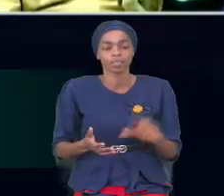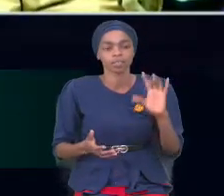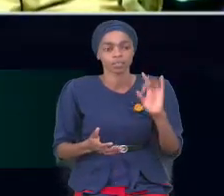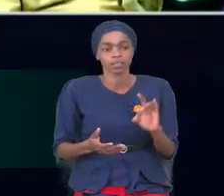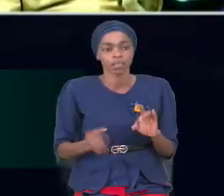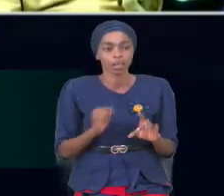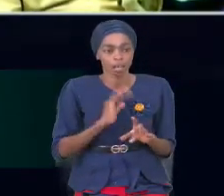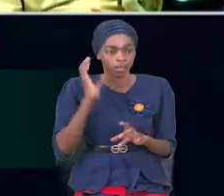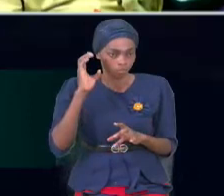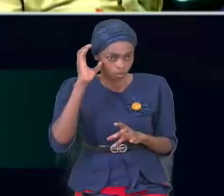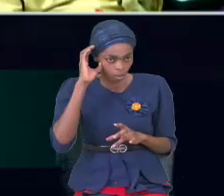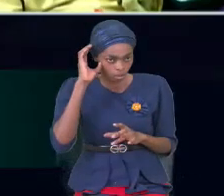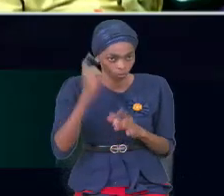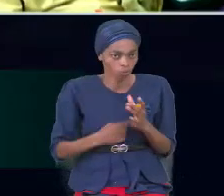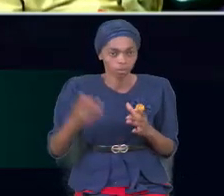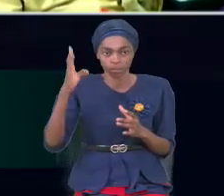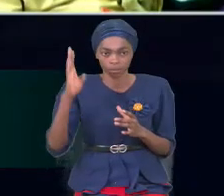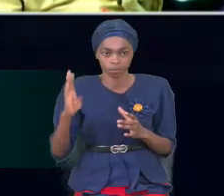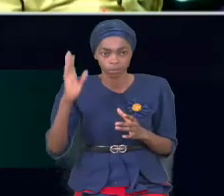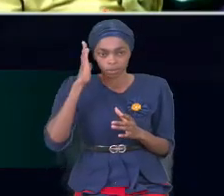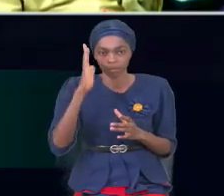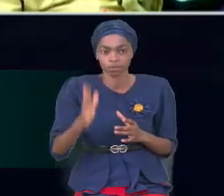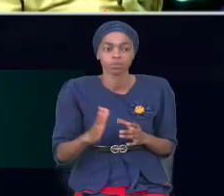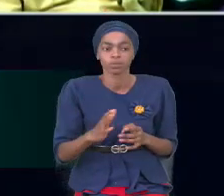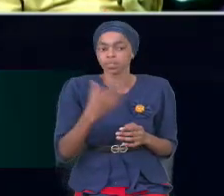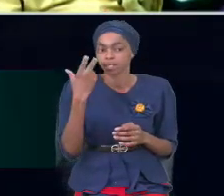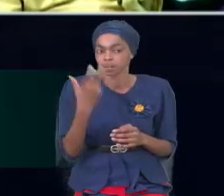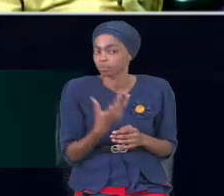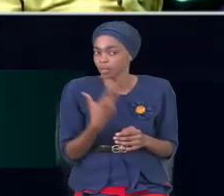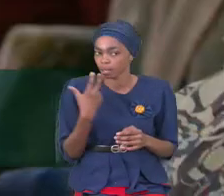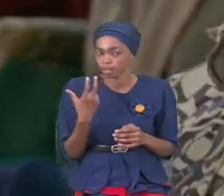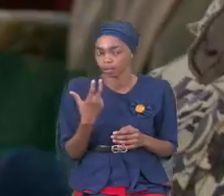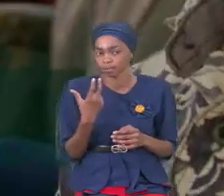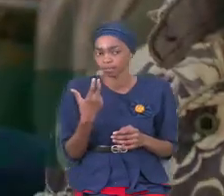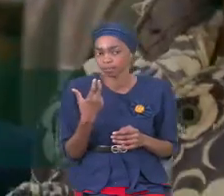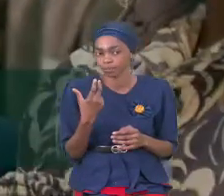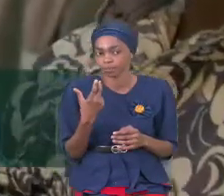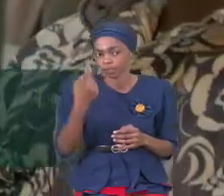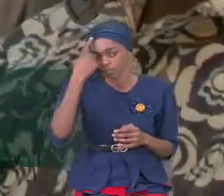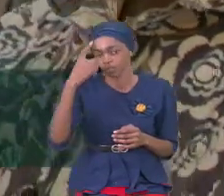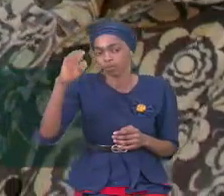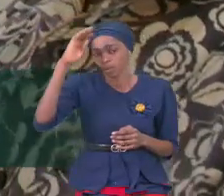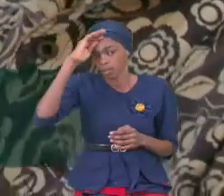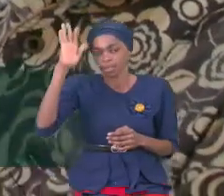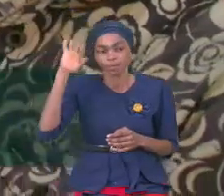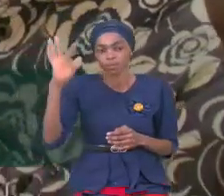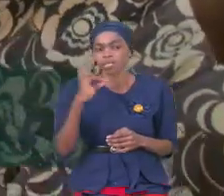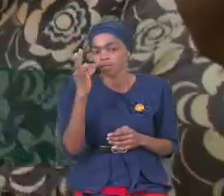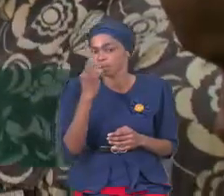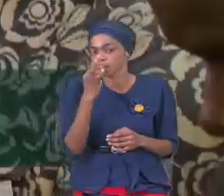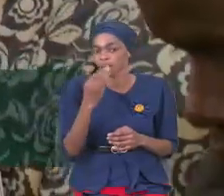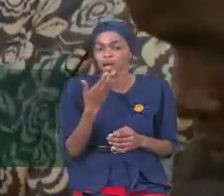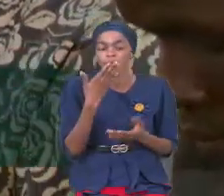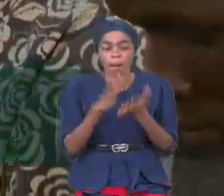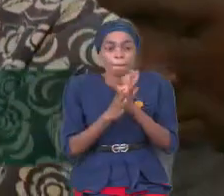the Lord, will speak. For he will speak peace to his people and to